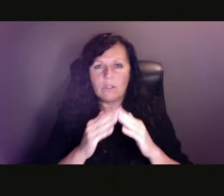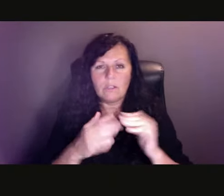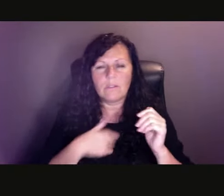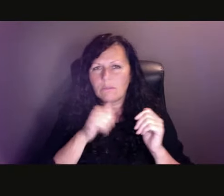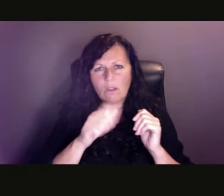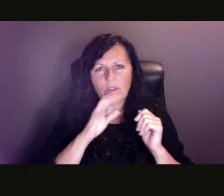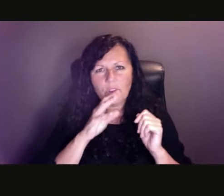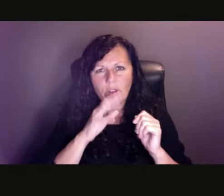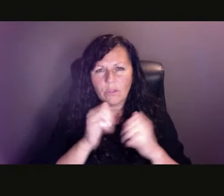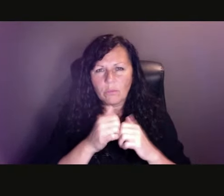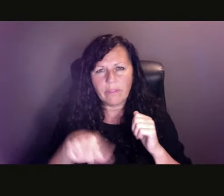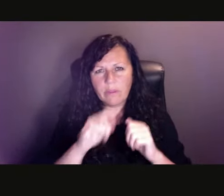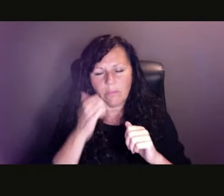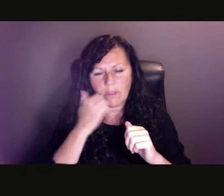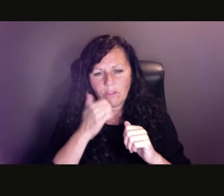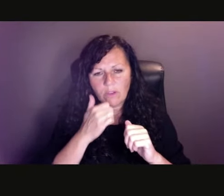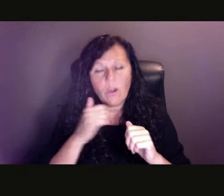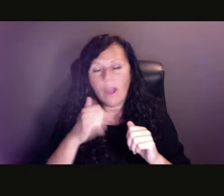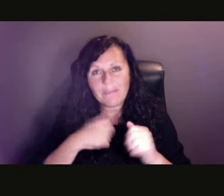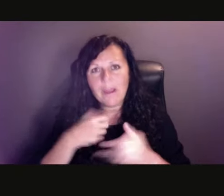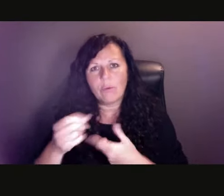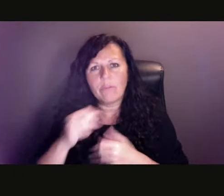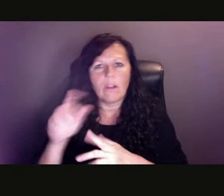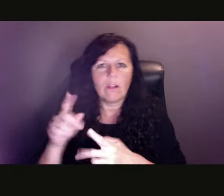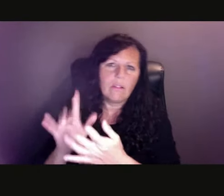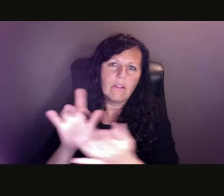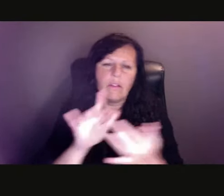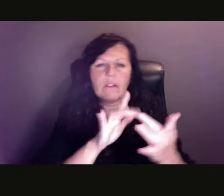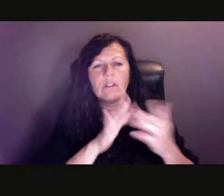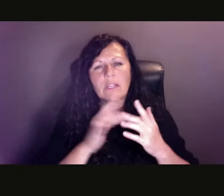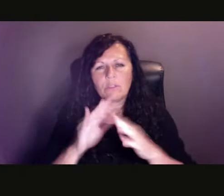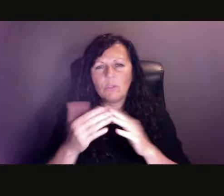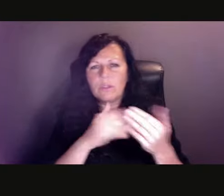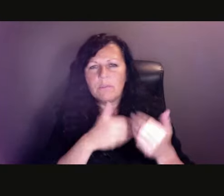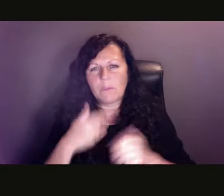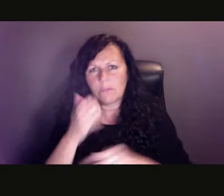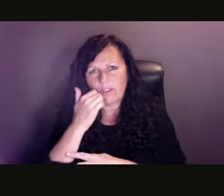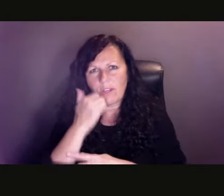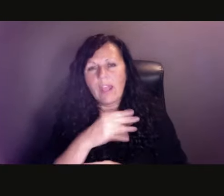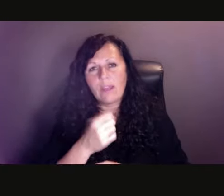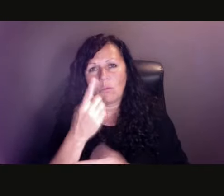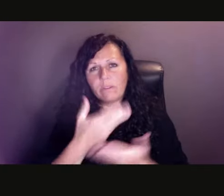day, is we need more, we're